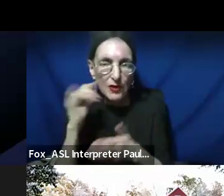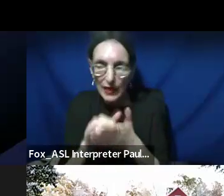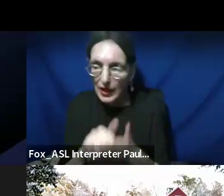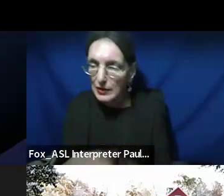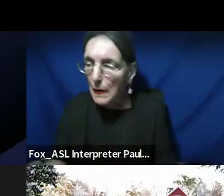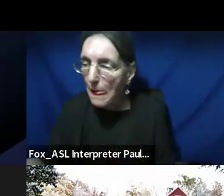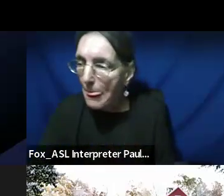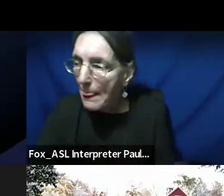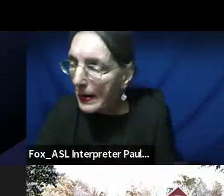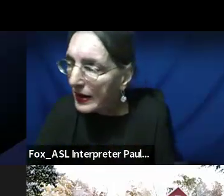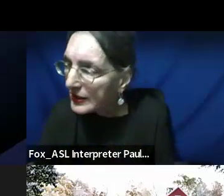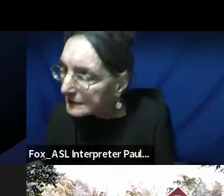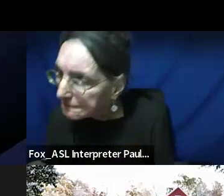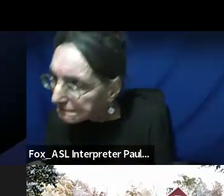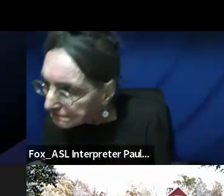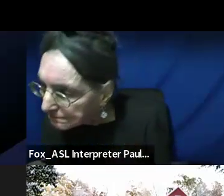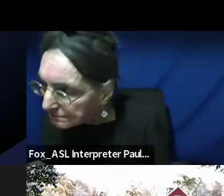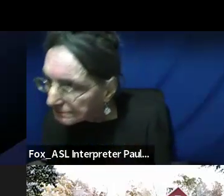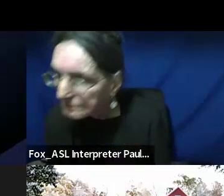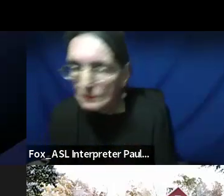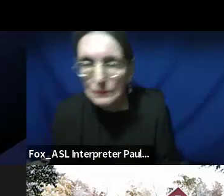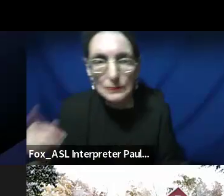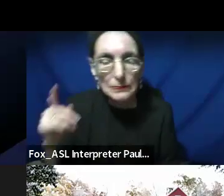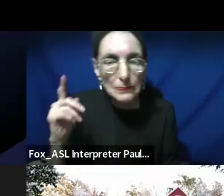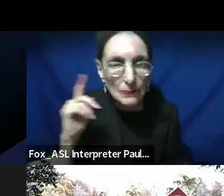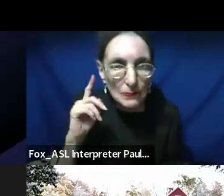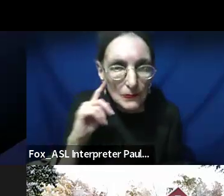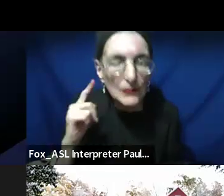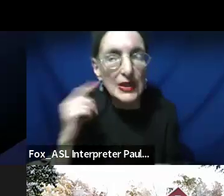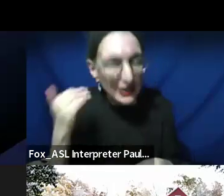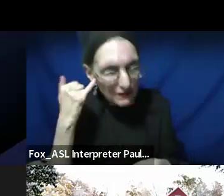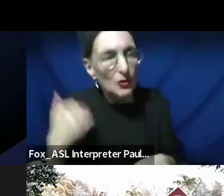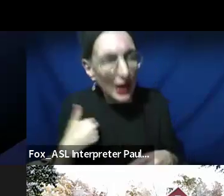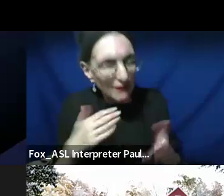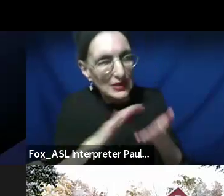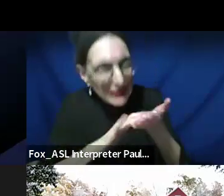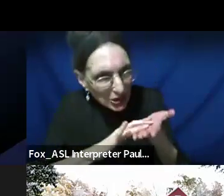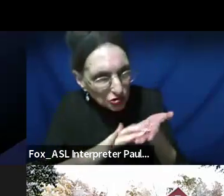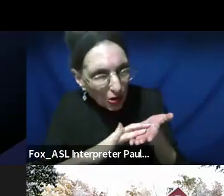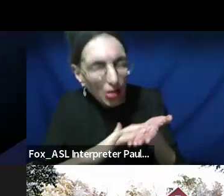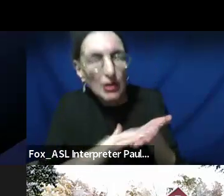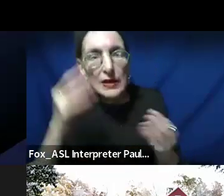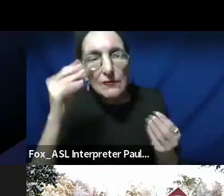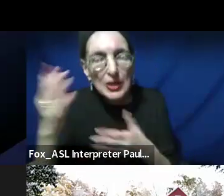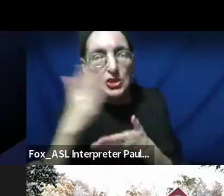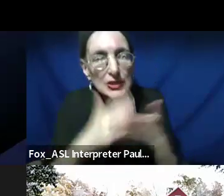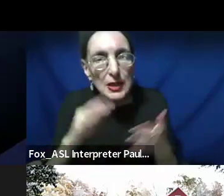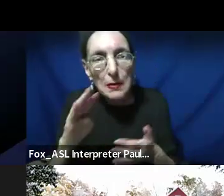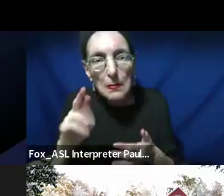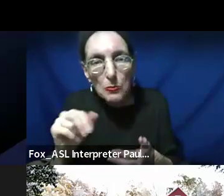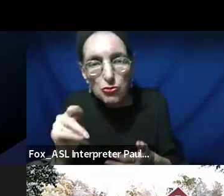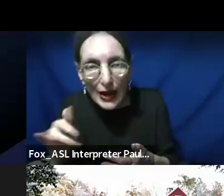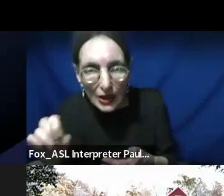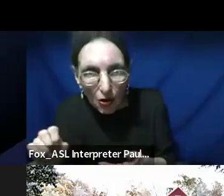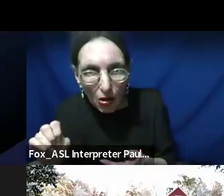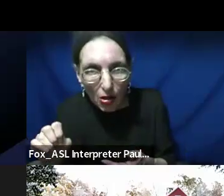that. If right. you go as far as to have tactile information, including Braille or some raised map that